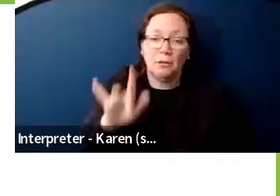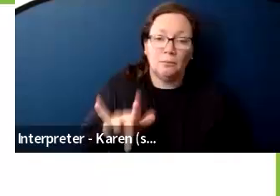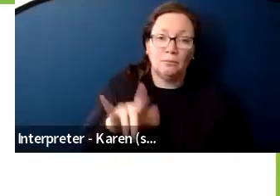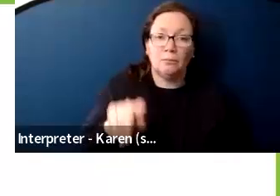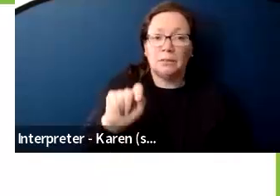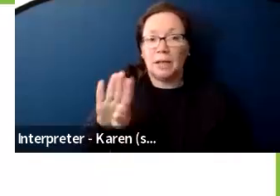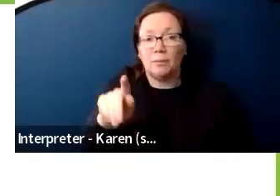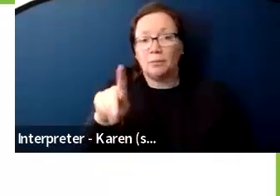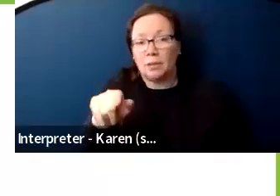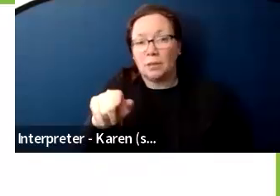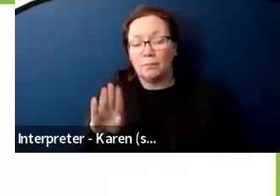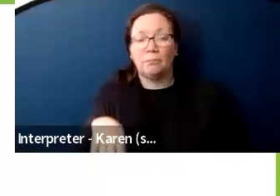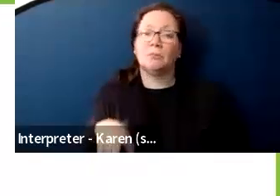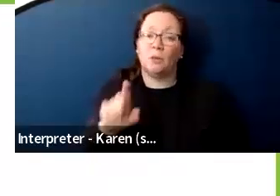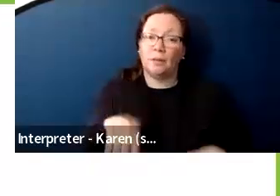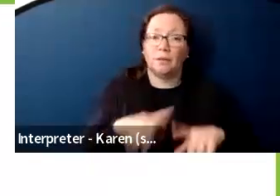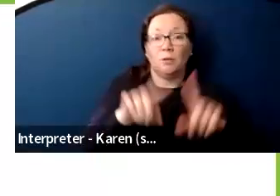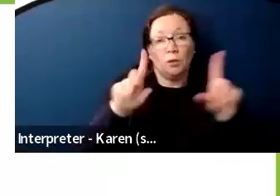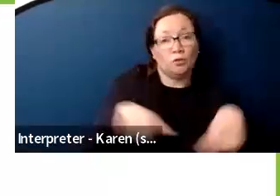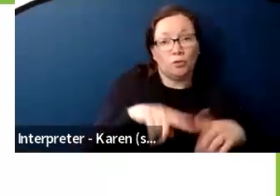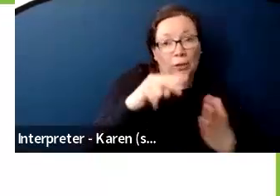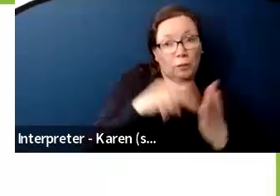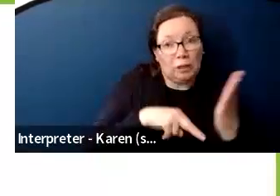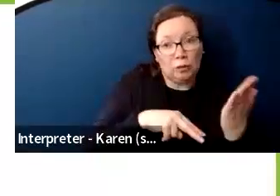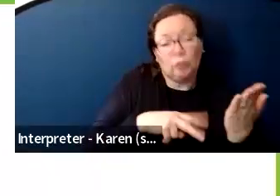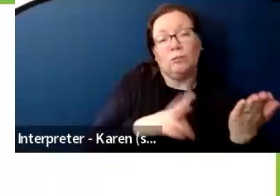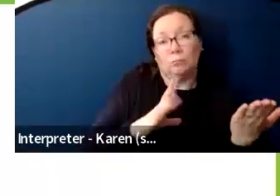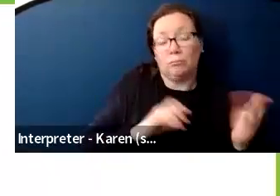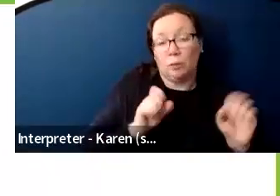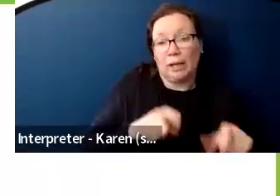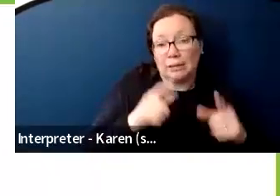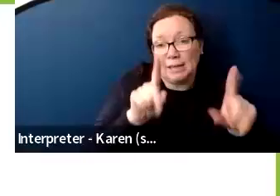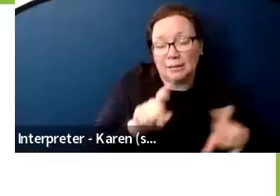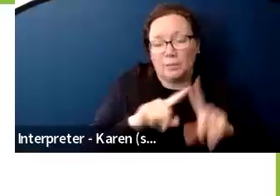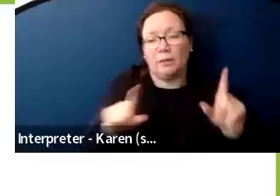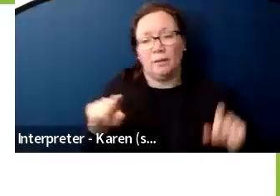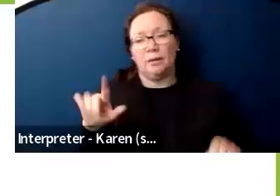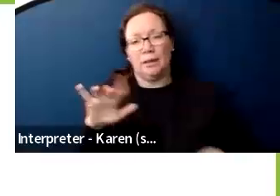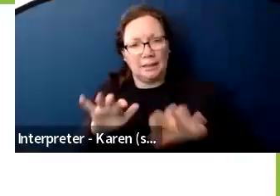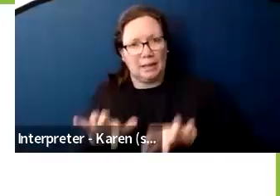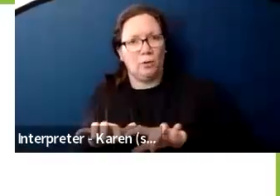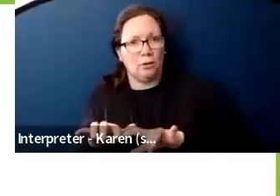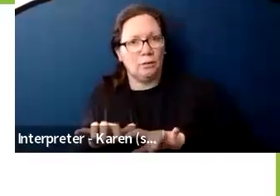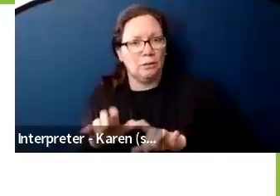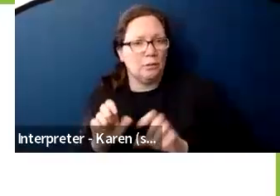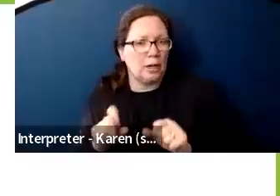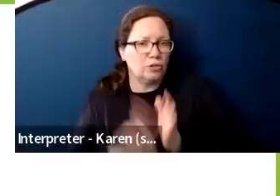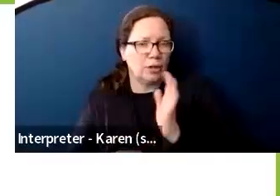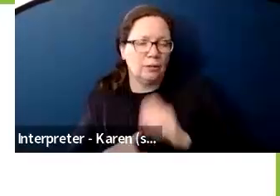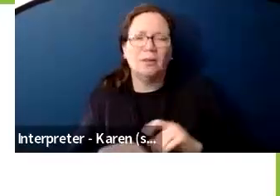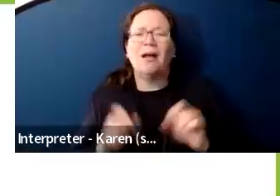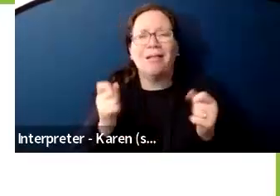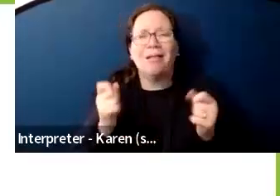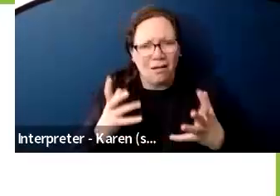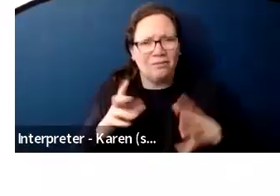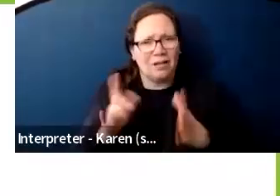haven't done that, it's relatively simple and it's a good check because a lot of assistive technology uses a